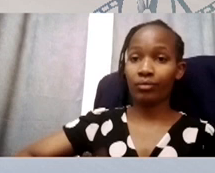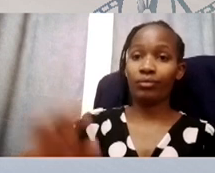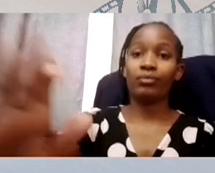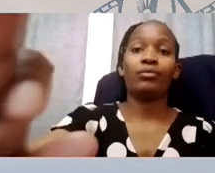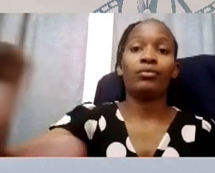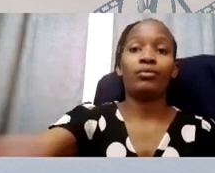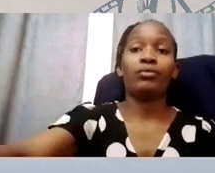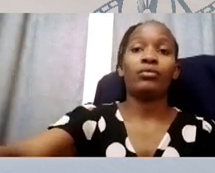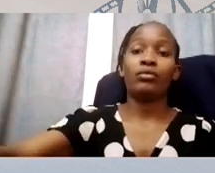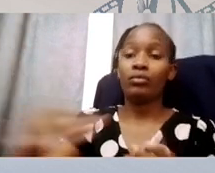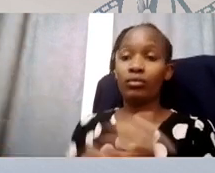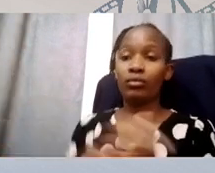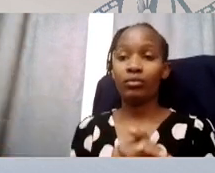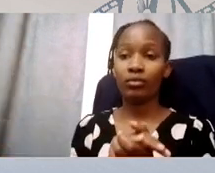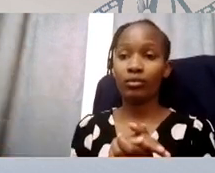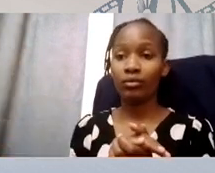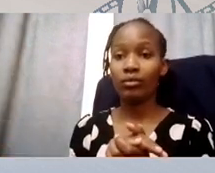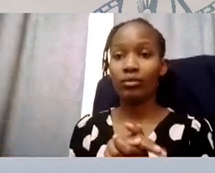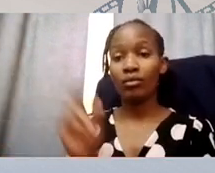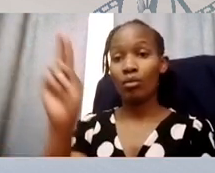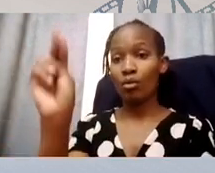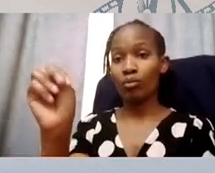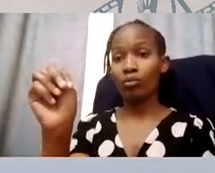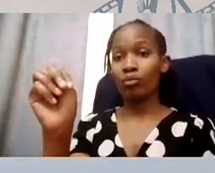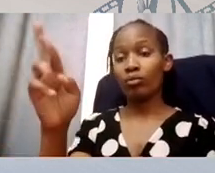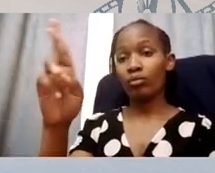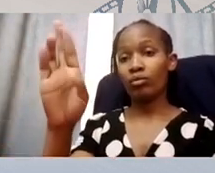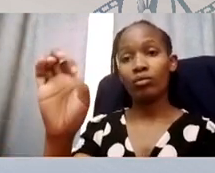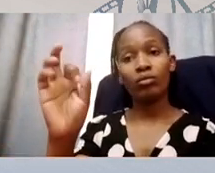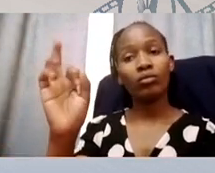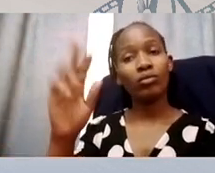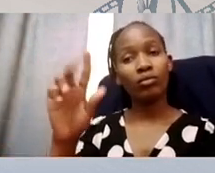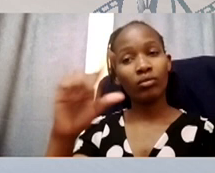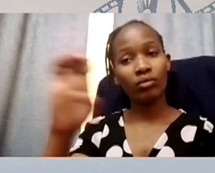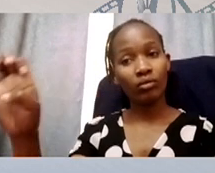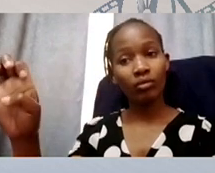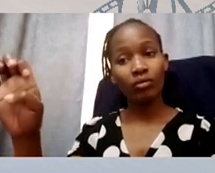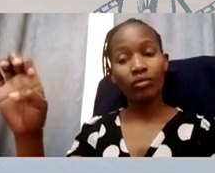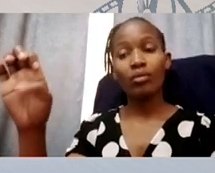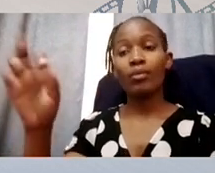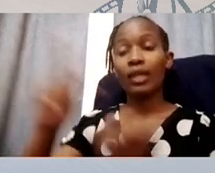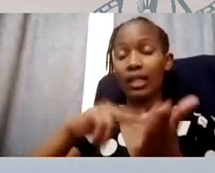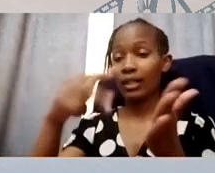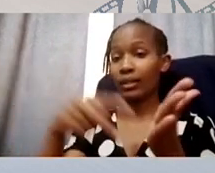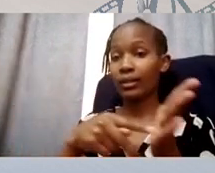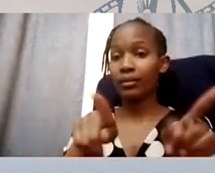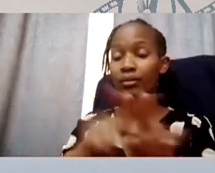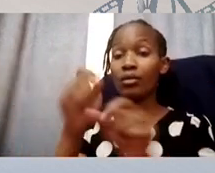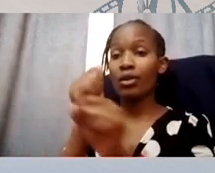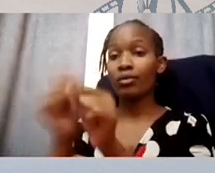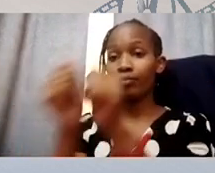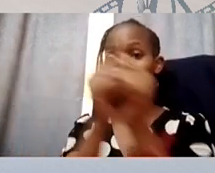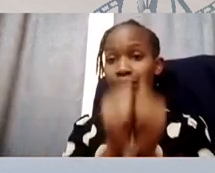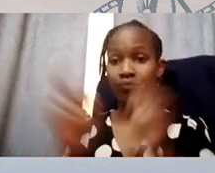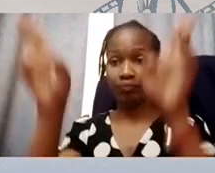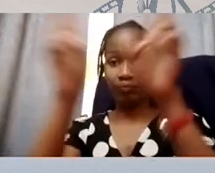UNHCR, the UN Refugee Agency as Senior Project Associate, and works together with the International Olympic